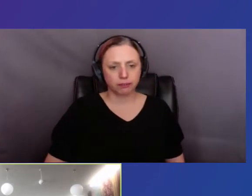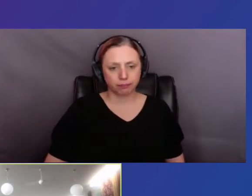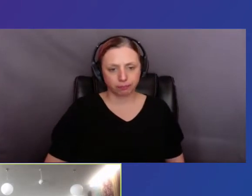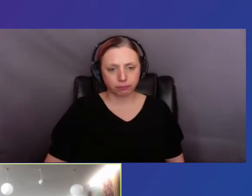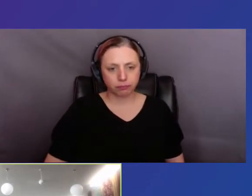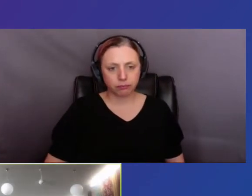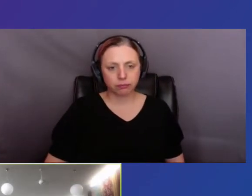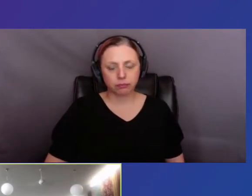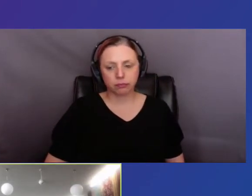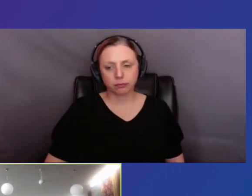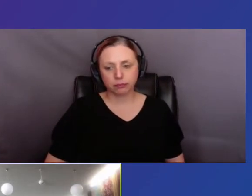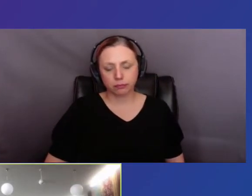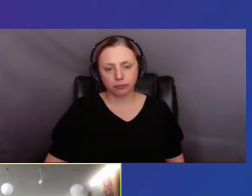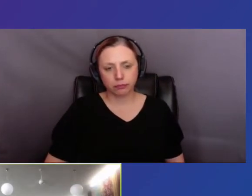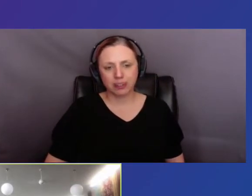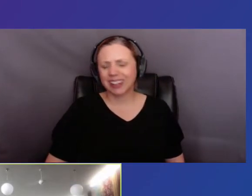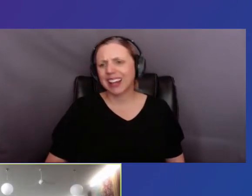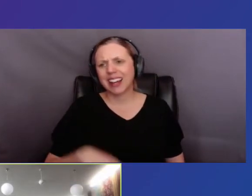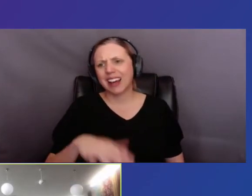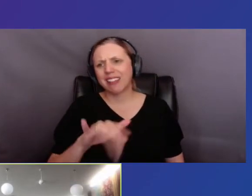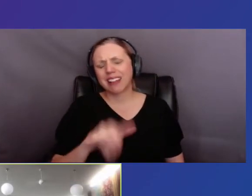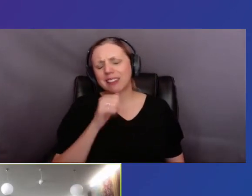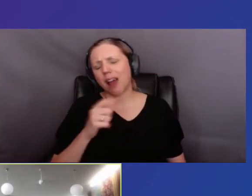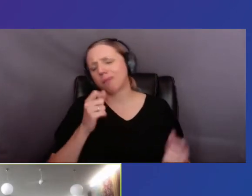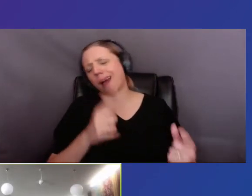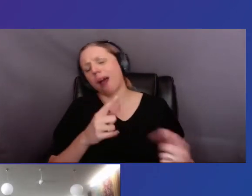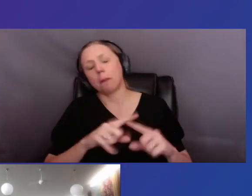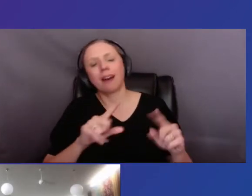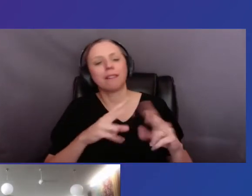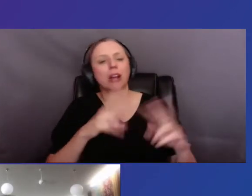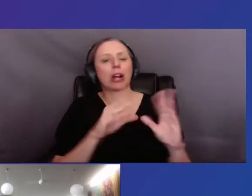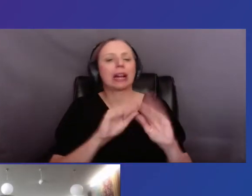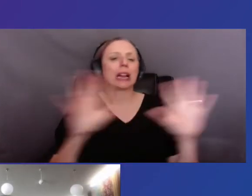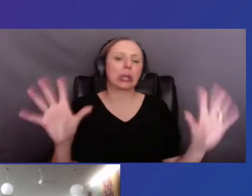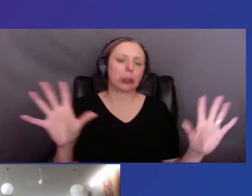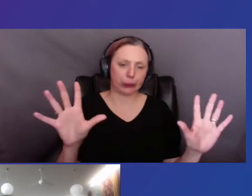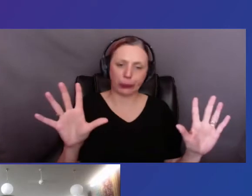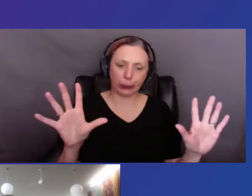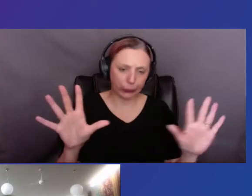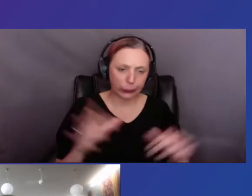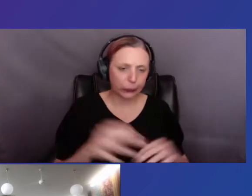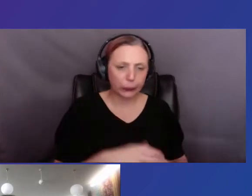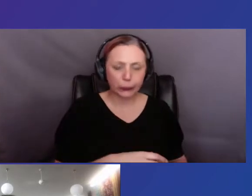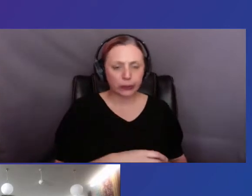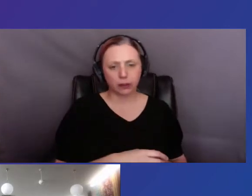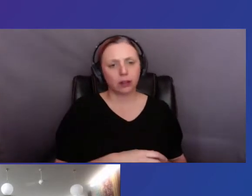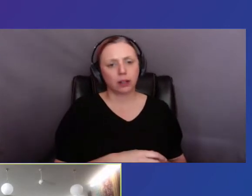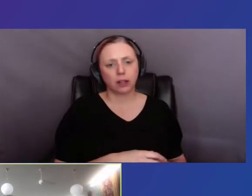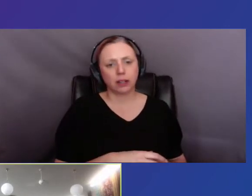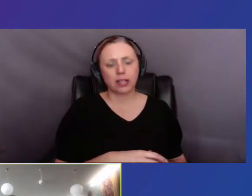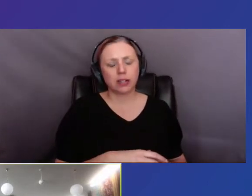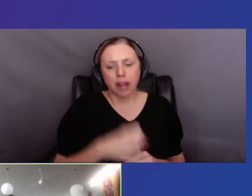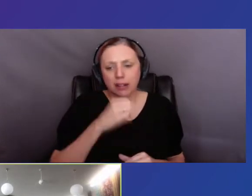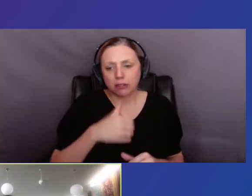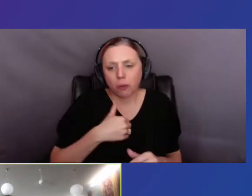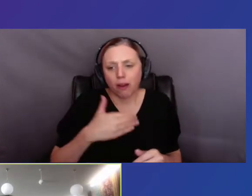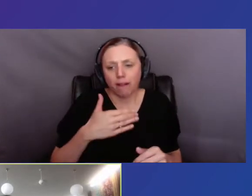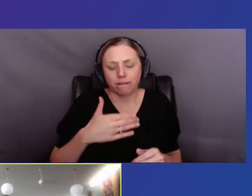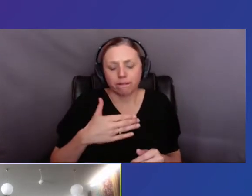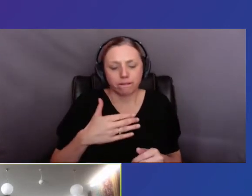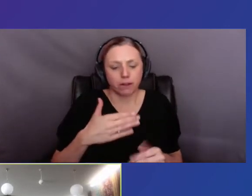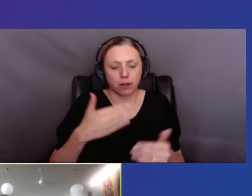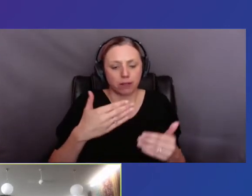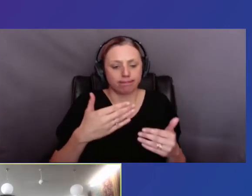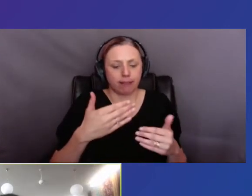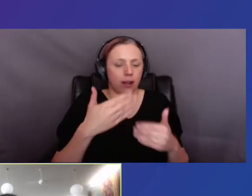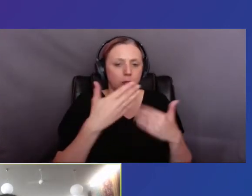not haphazard. It's just so clear. There's just so little room for clutter that I can see it very clearly.